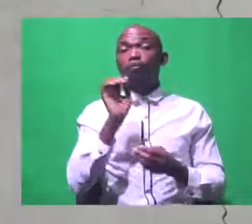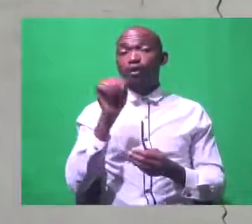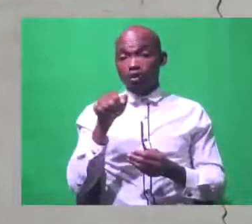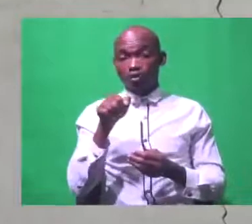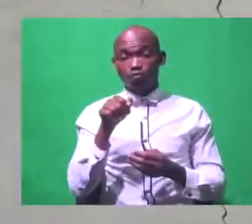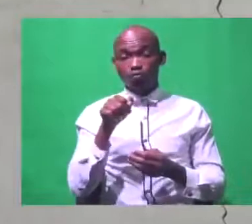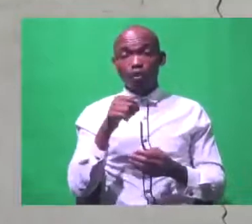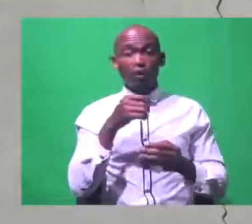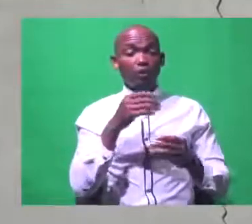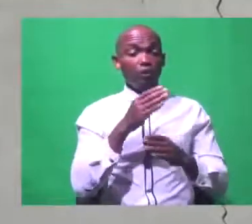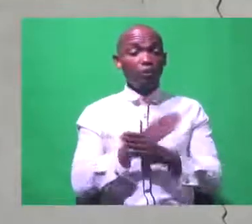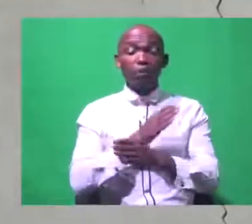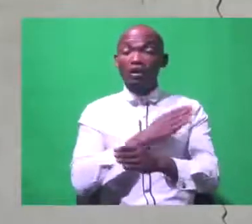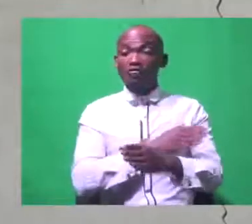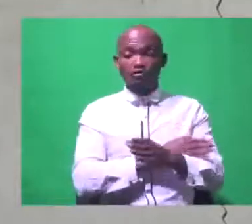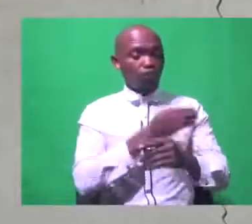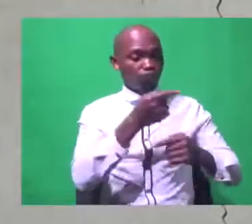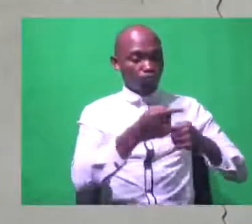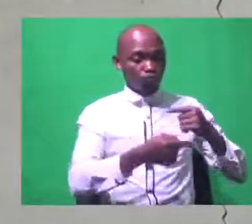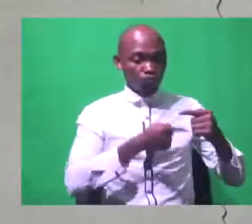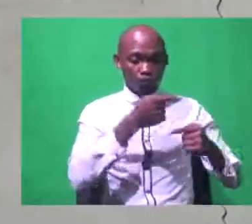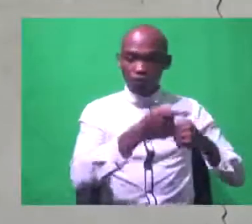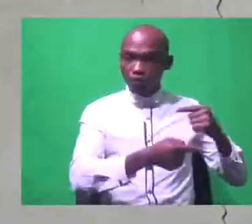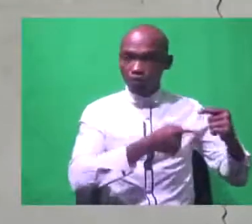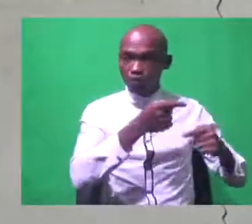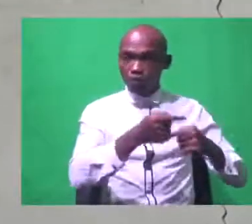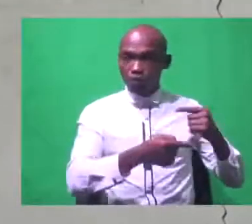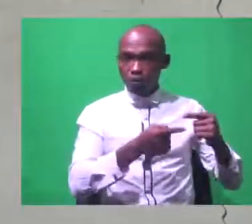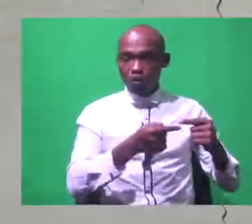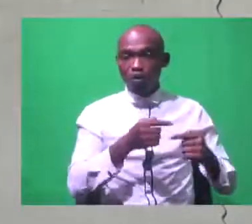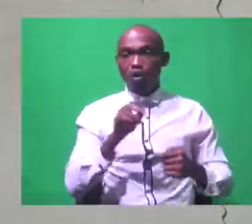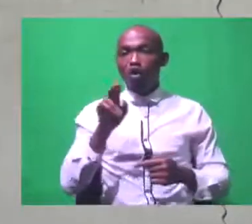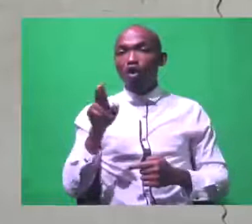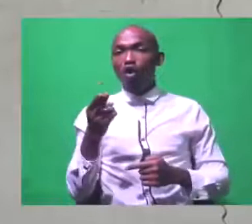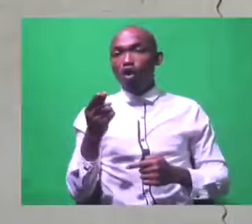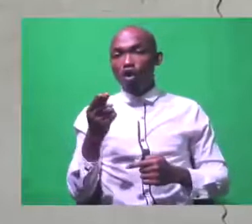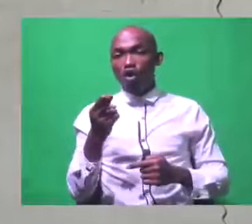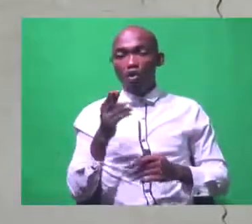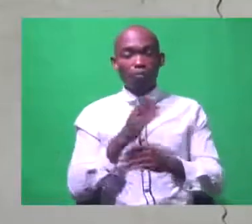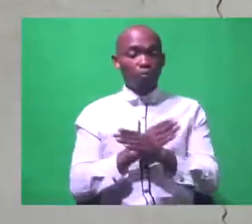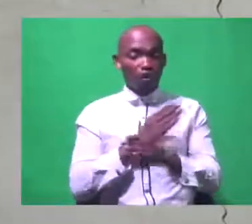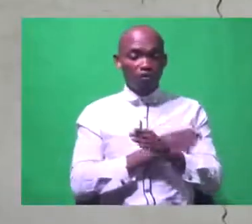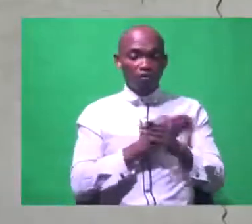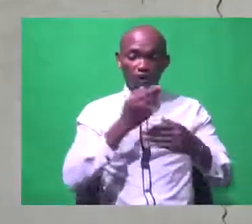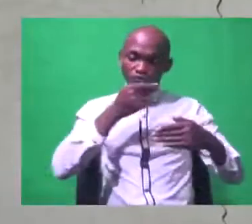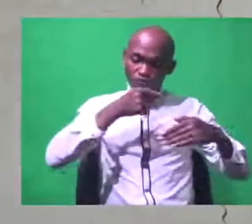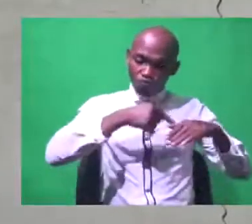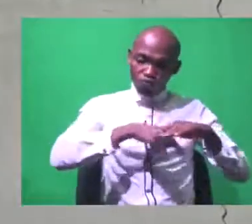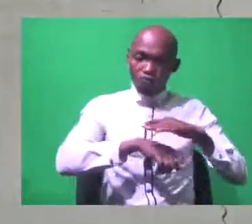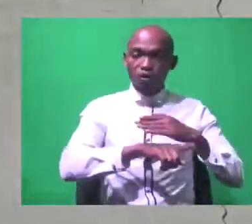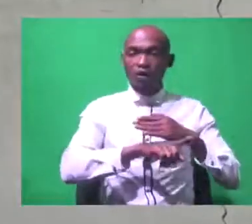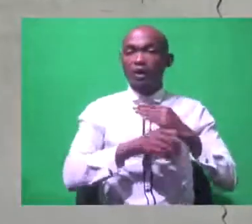Yes, but before proceeding or before going into details in